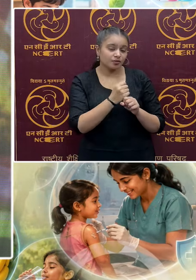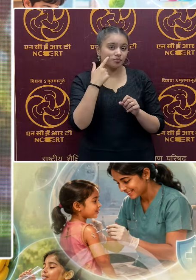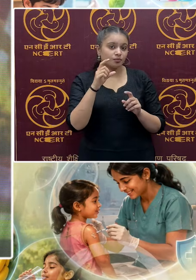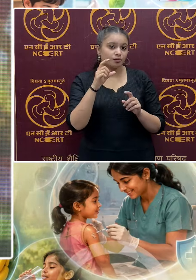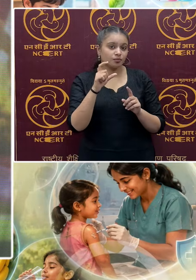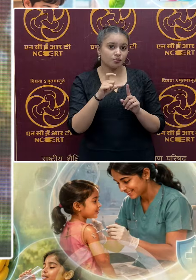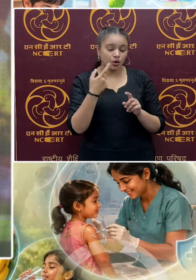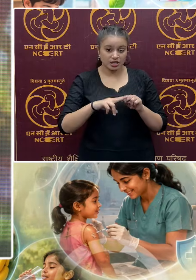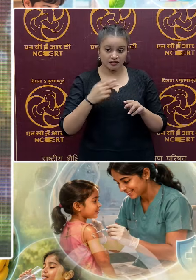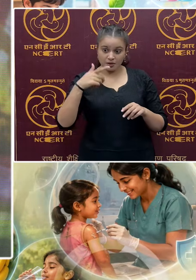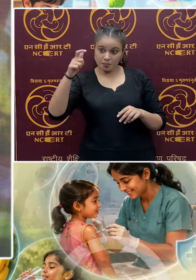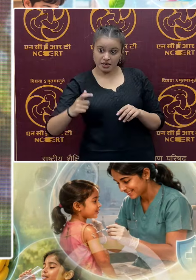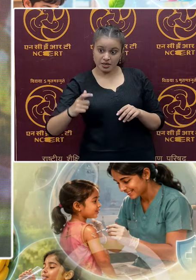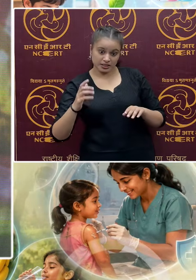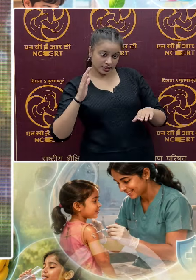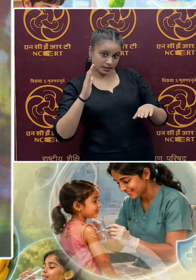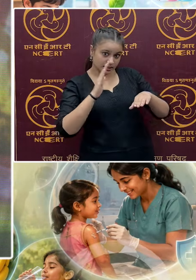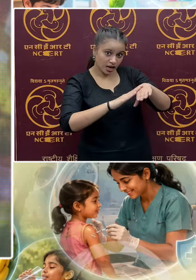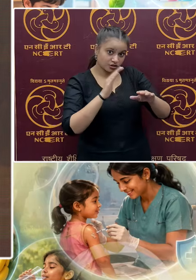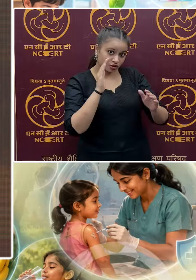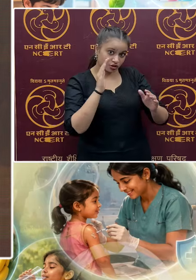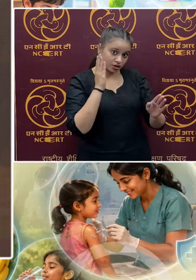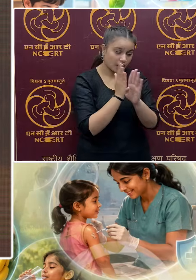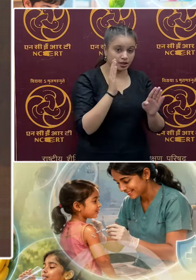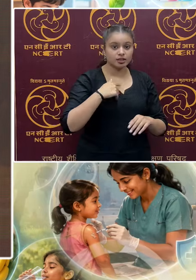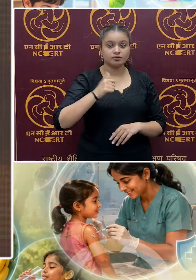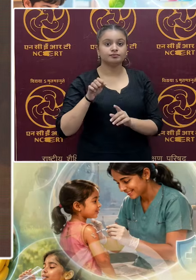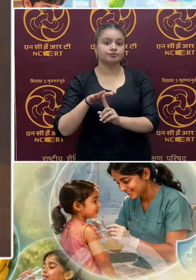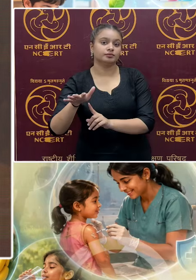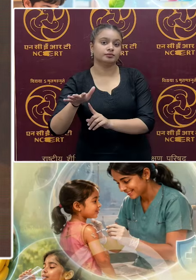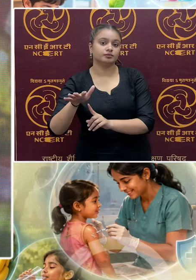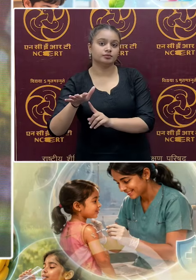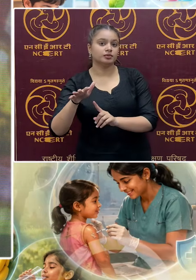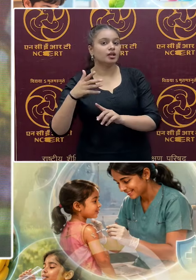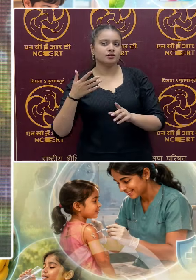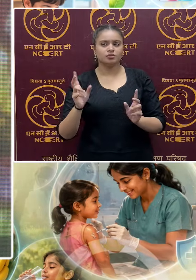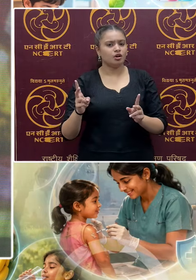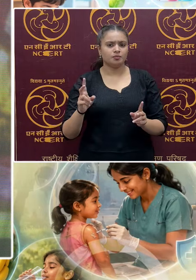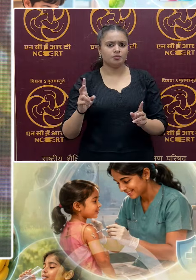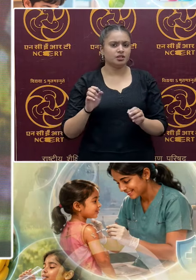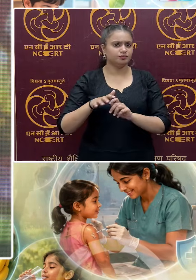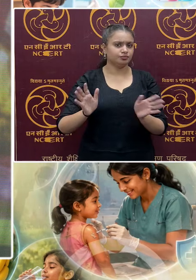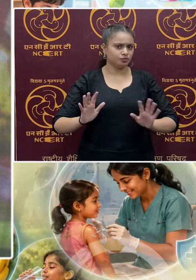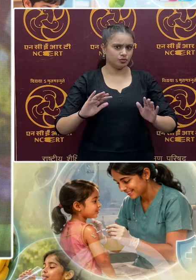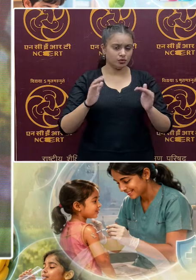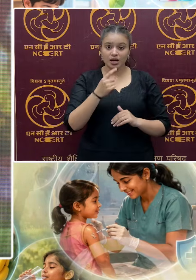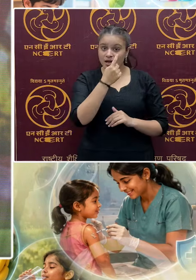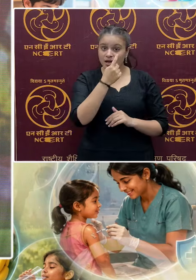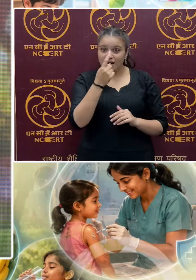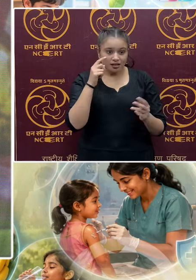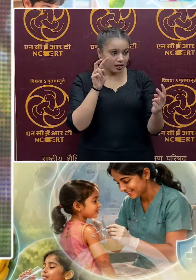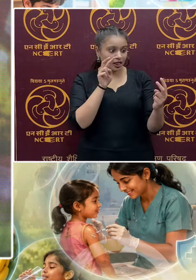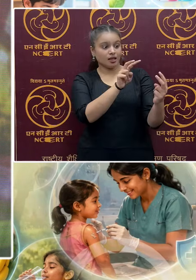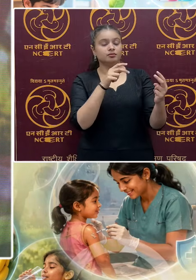if somebody touches it directly, then it will communicate to other. Okay. Otherwise, but conjunctivitis is the